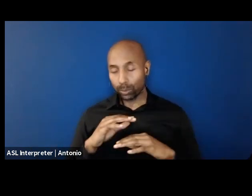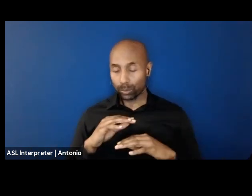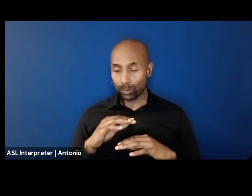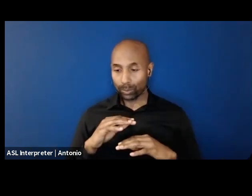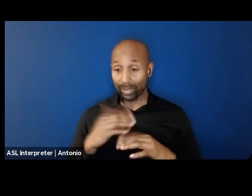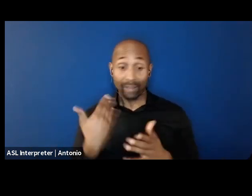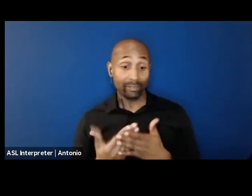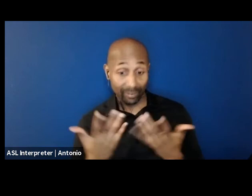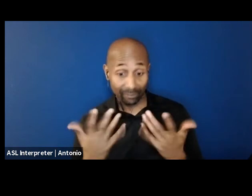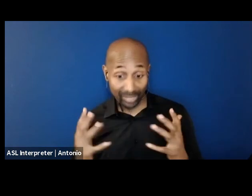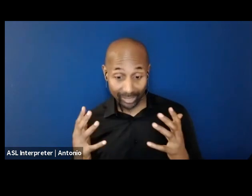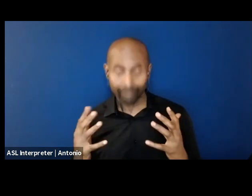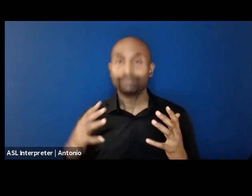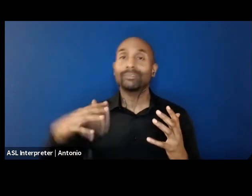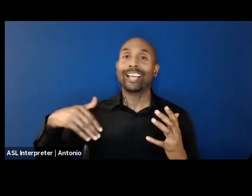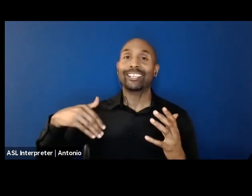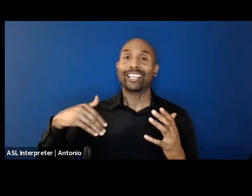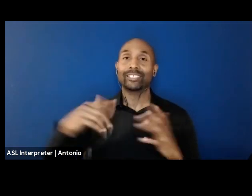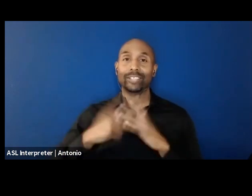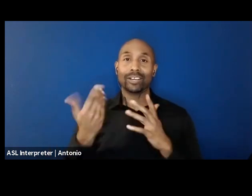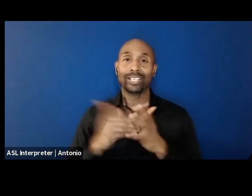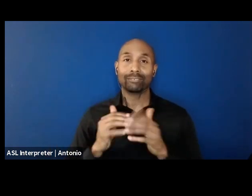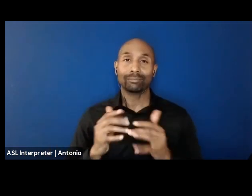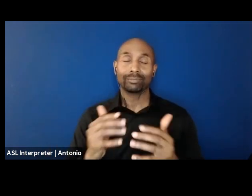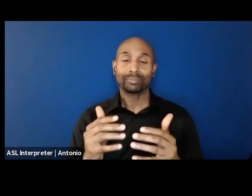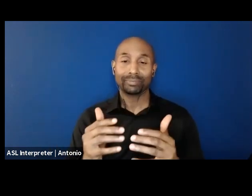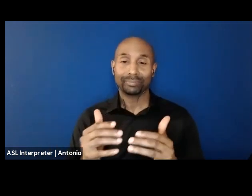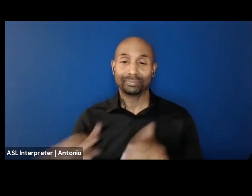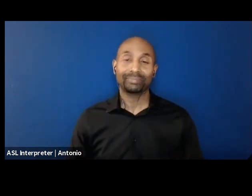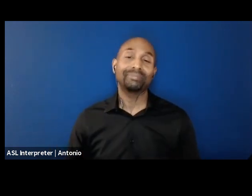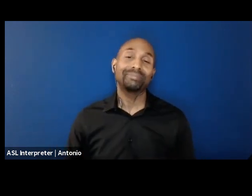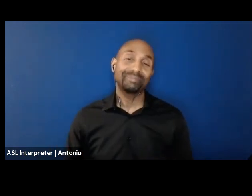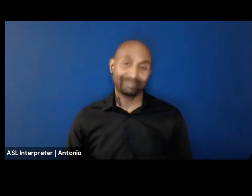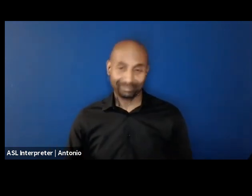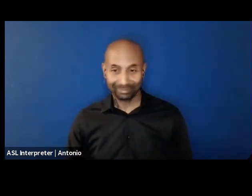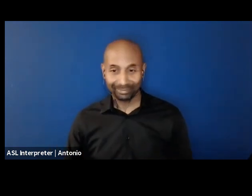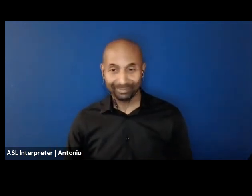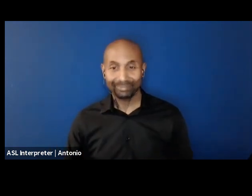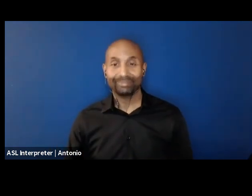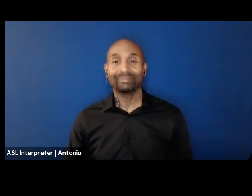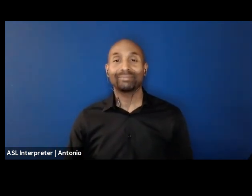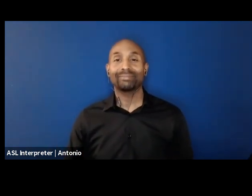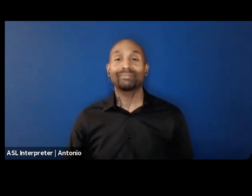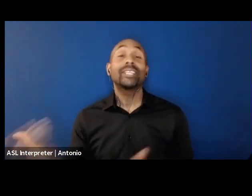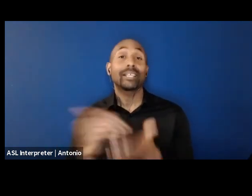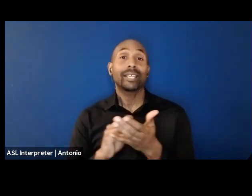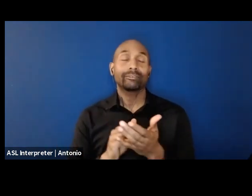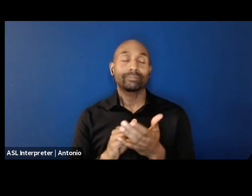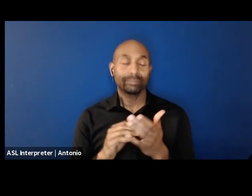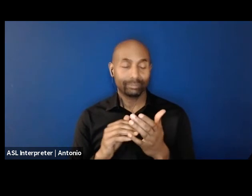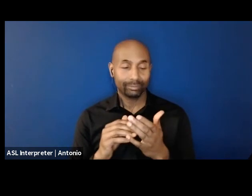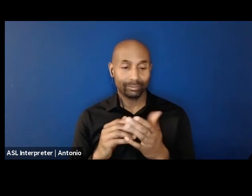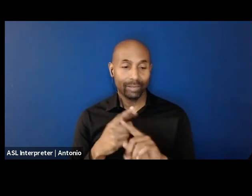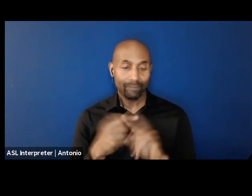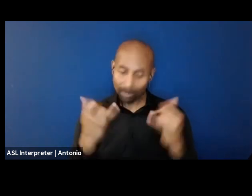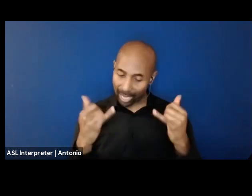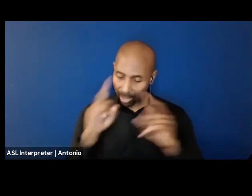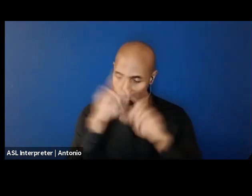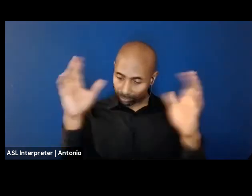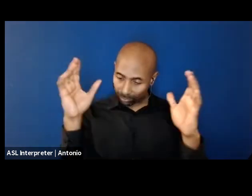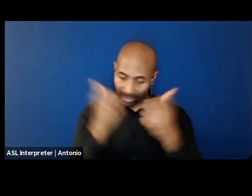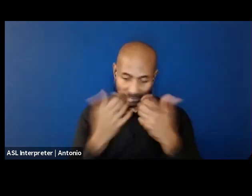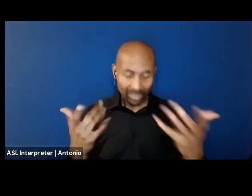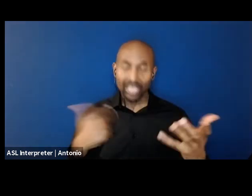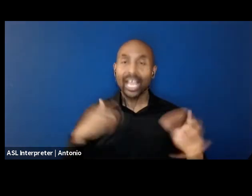From now on, everything I do is going to be serial, I said at some point. Point, bleeding outward, elsewhere,